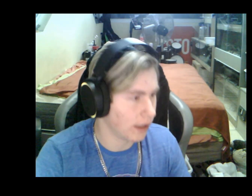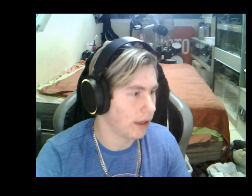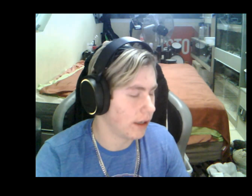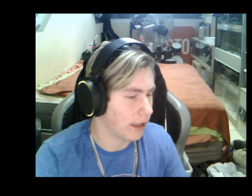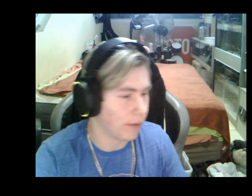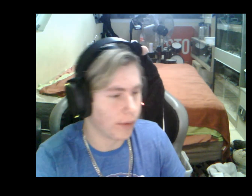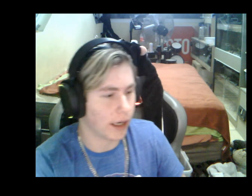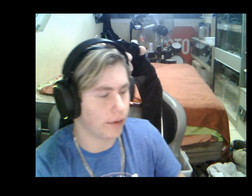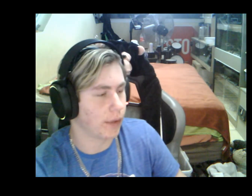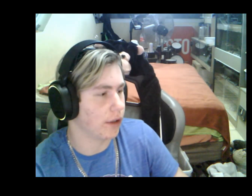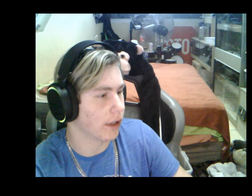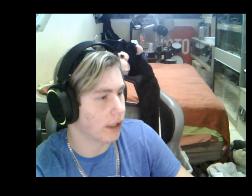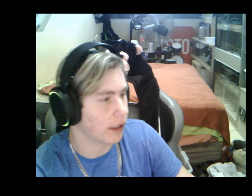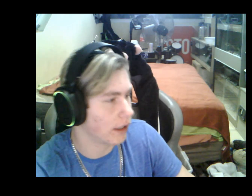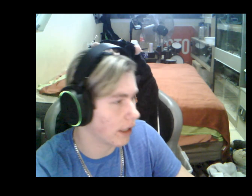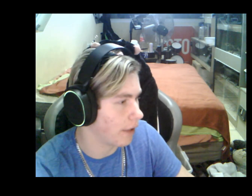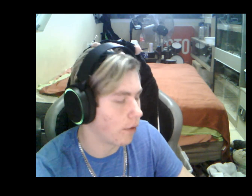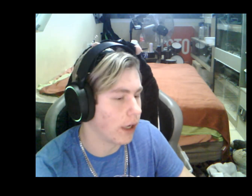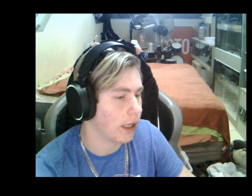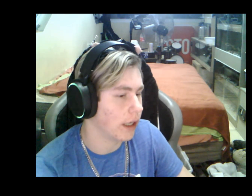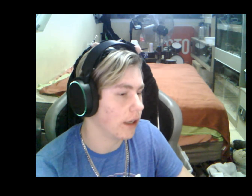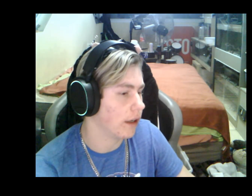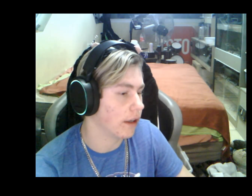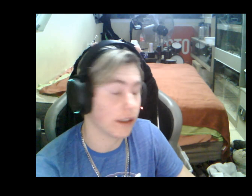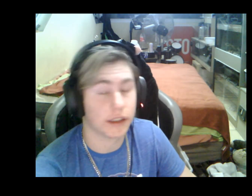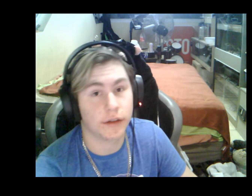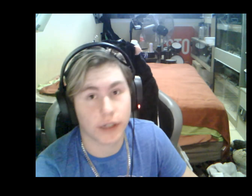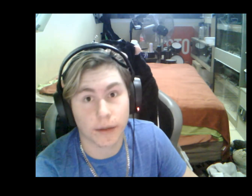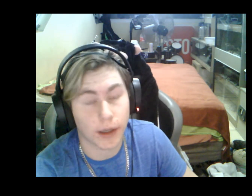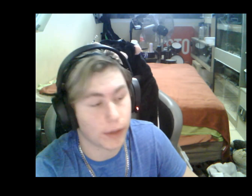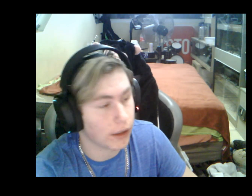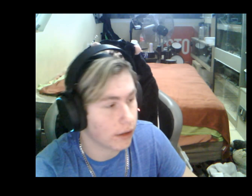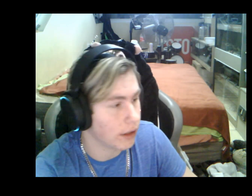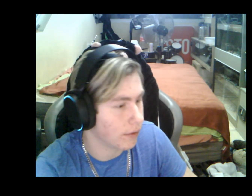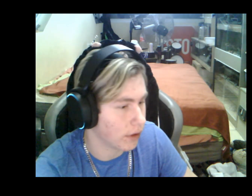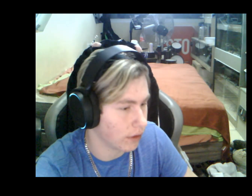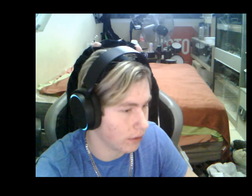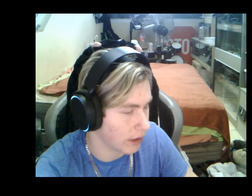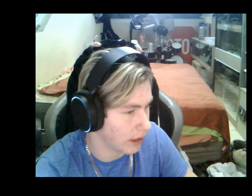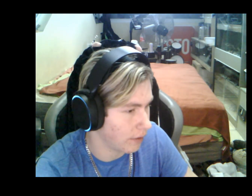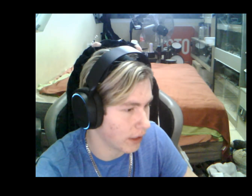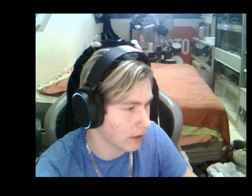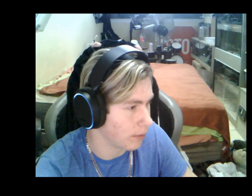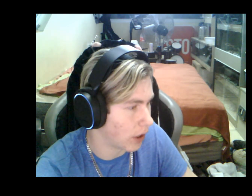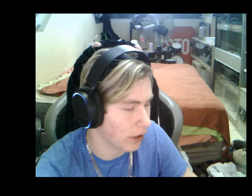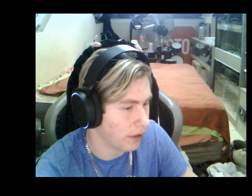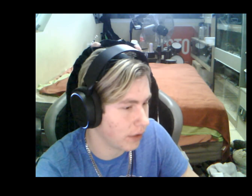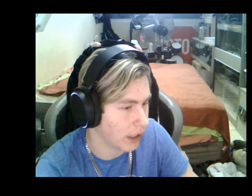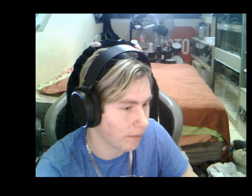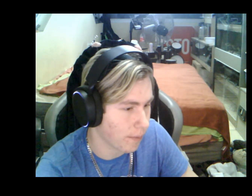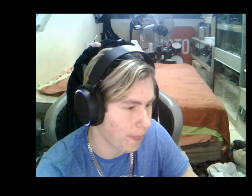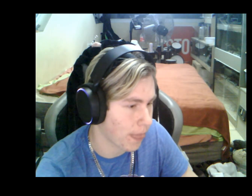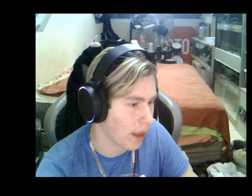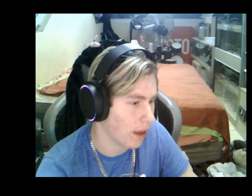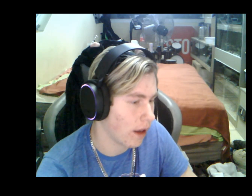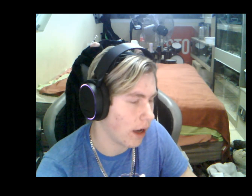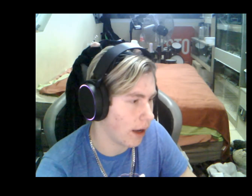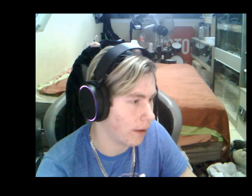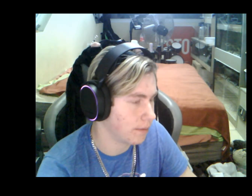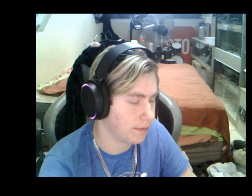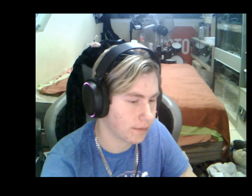subscribes, then we might even be doing the giveaway this evening, maybe. You never know. This evening, tomorrow evening.